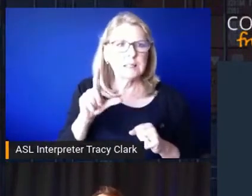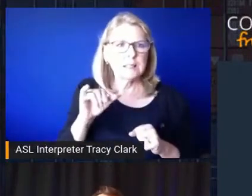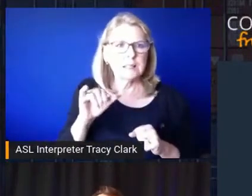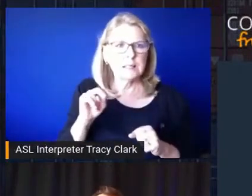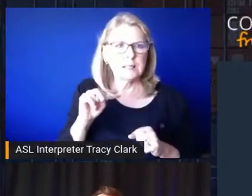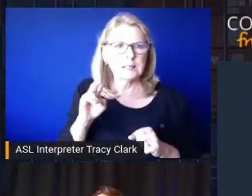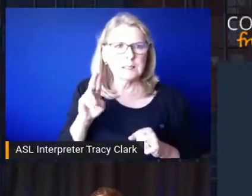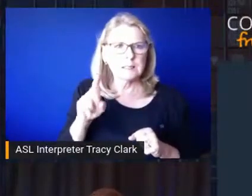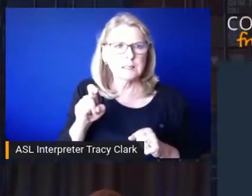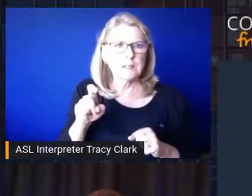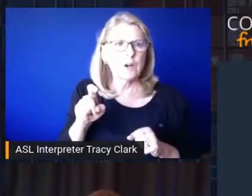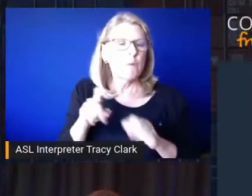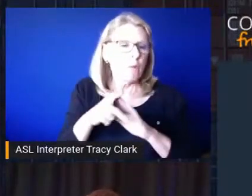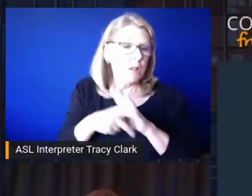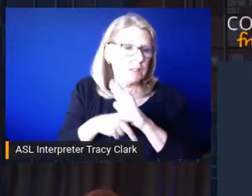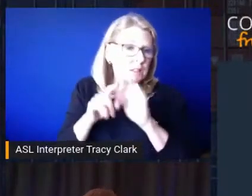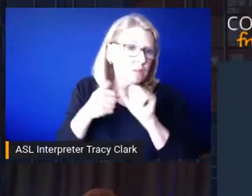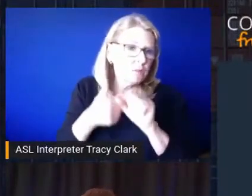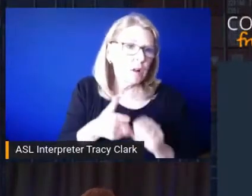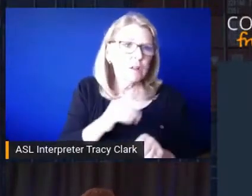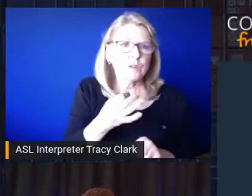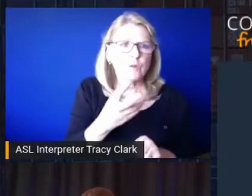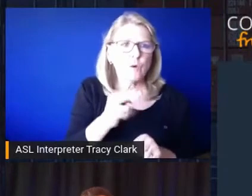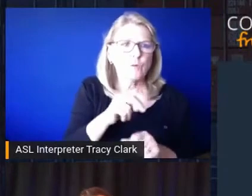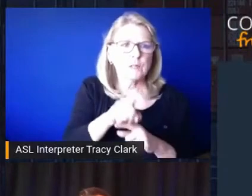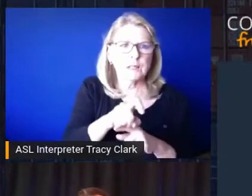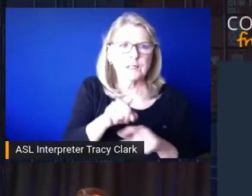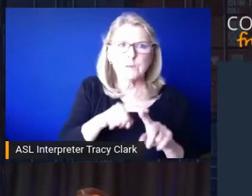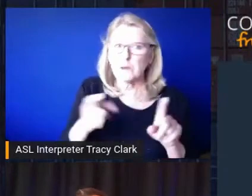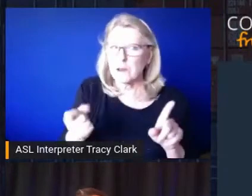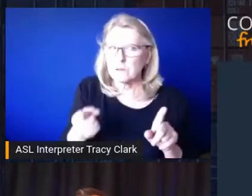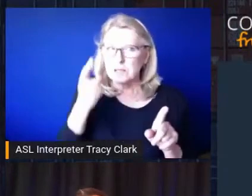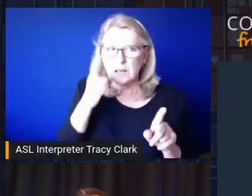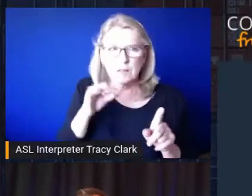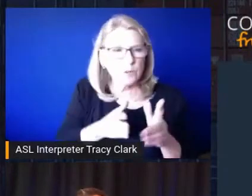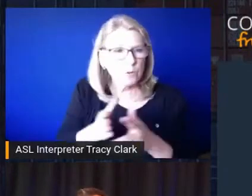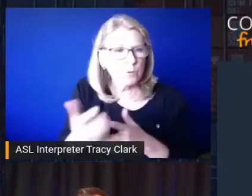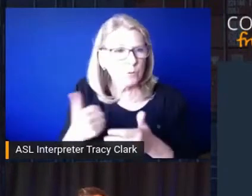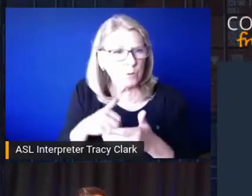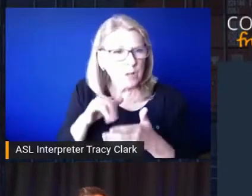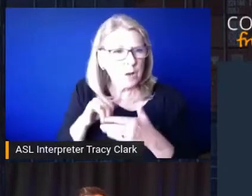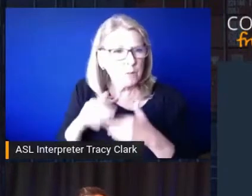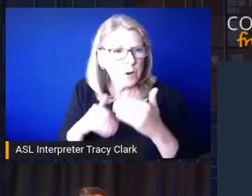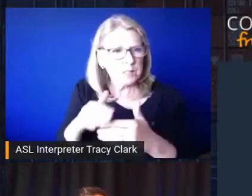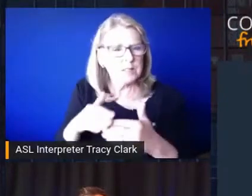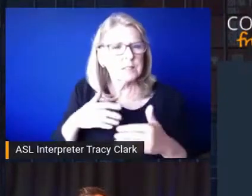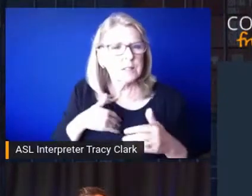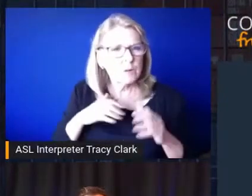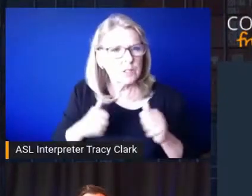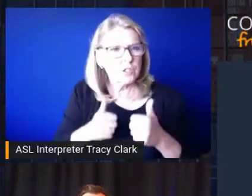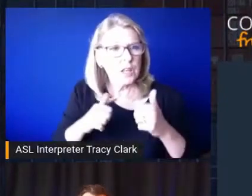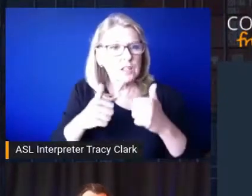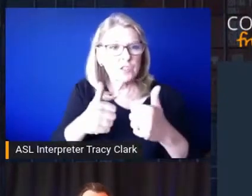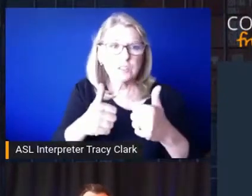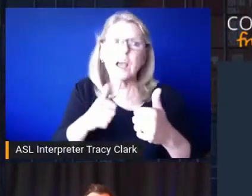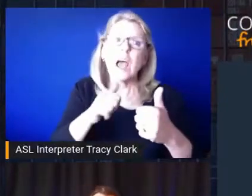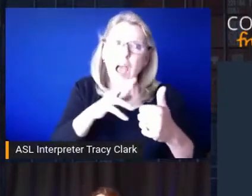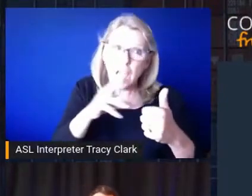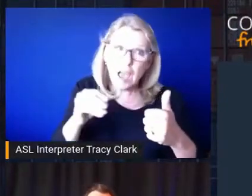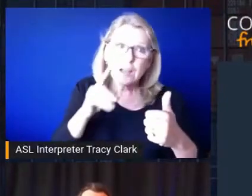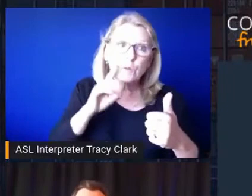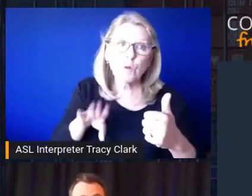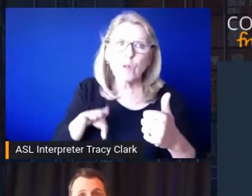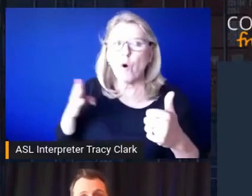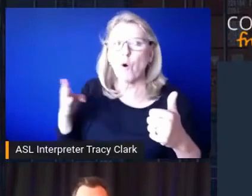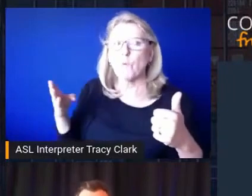just understand that if you go through that process, there are challenges in that, and you're introducing additional risk. So make sure you're doing the right thing. And that was exactly what I